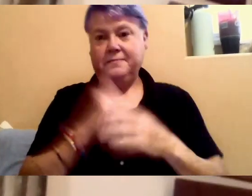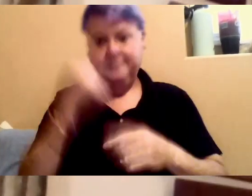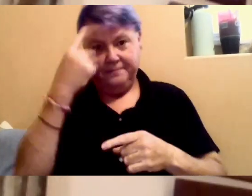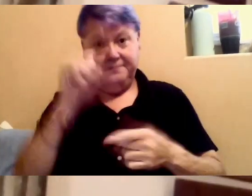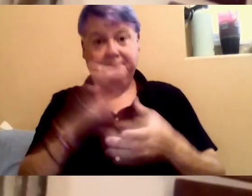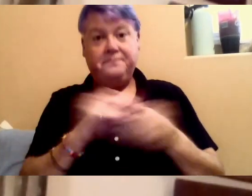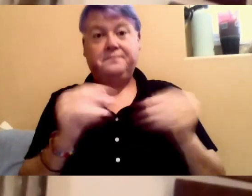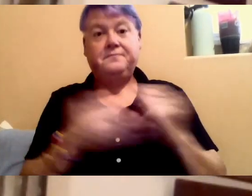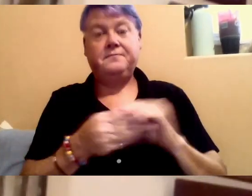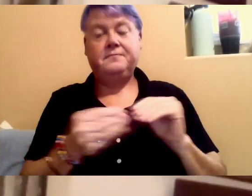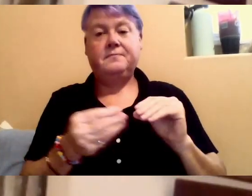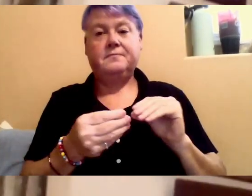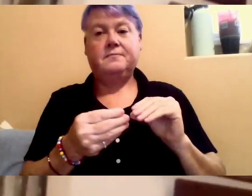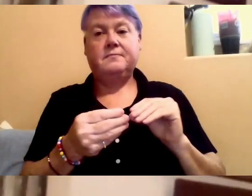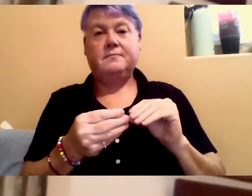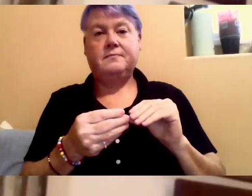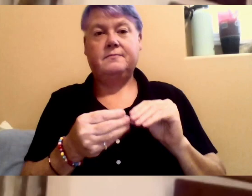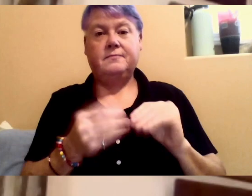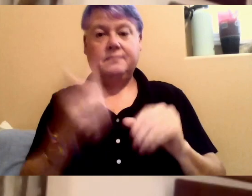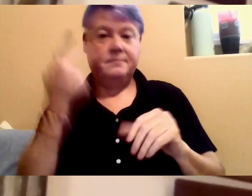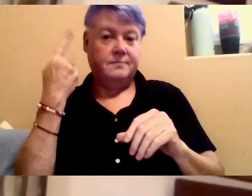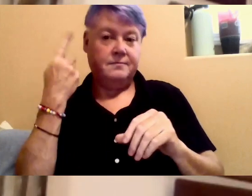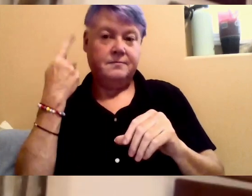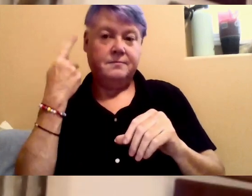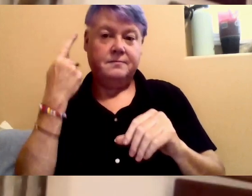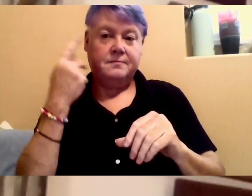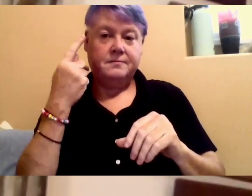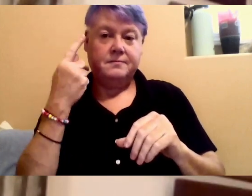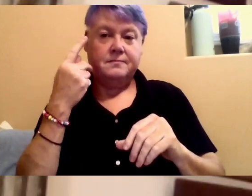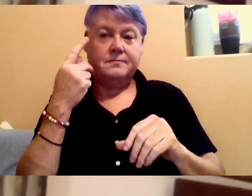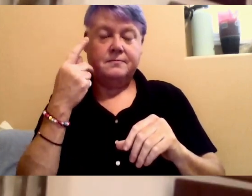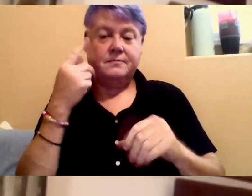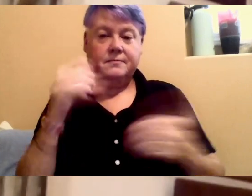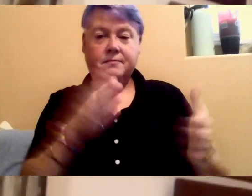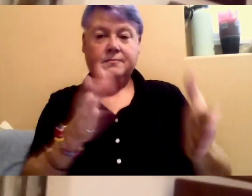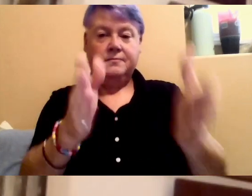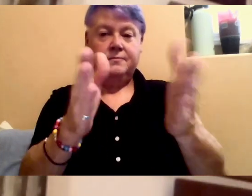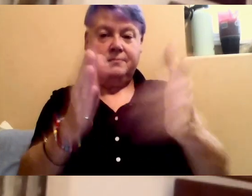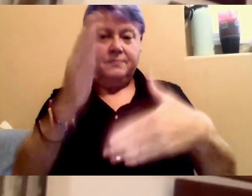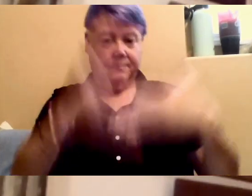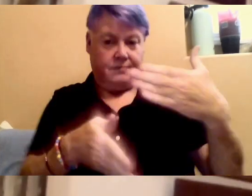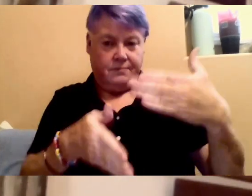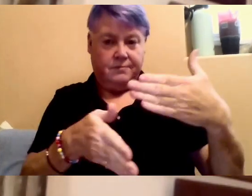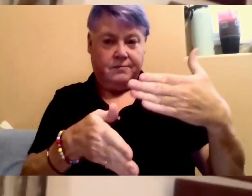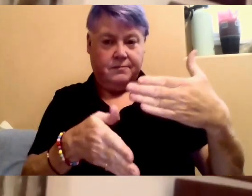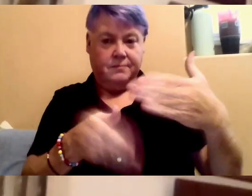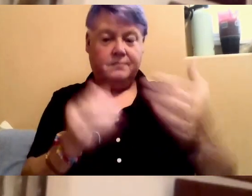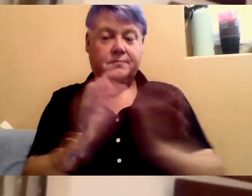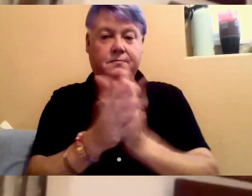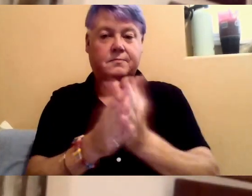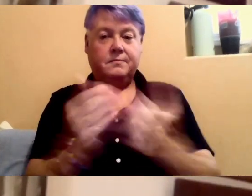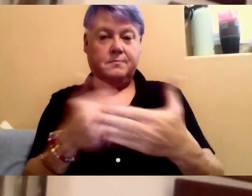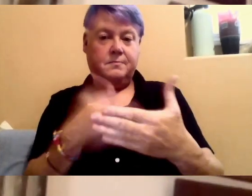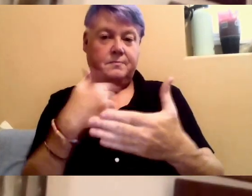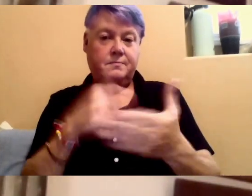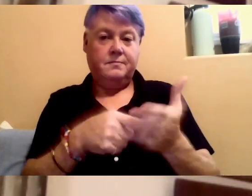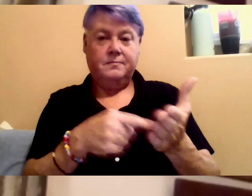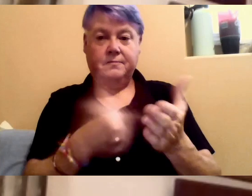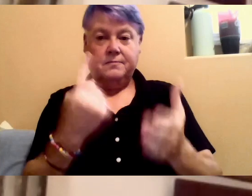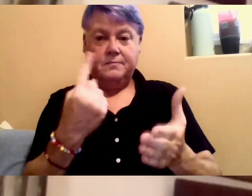to Road Ends, which is the book before this one, no idea at